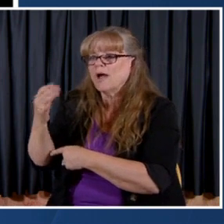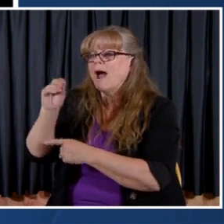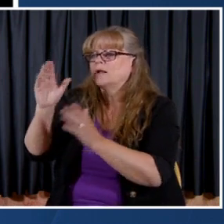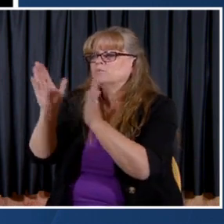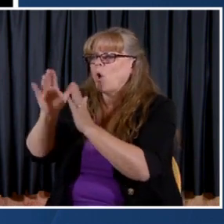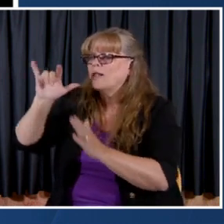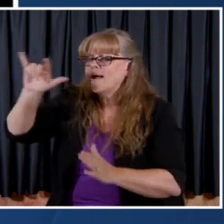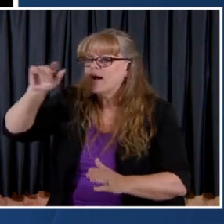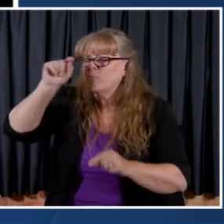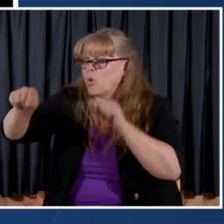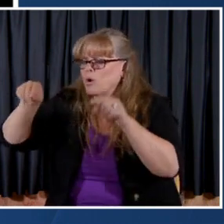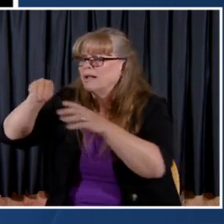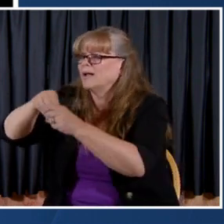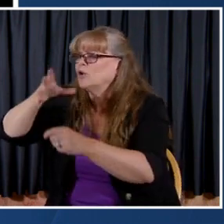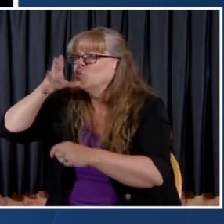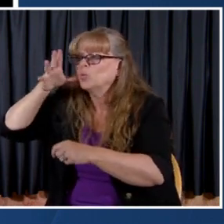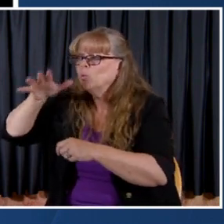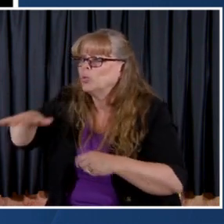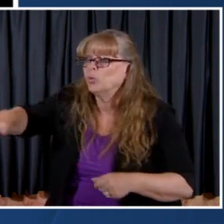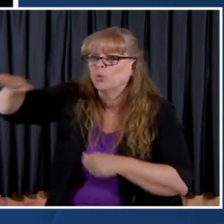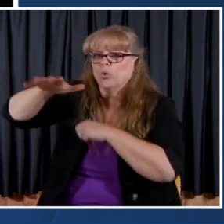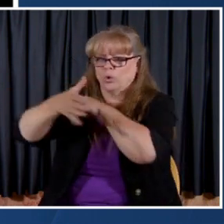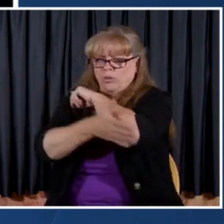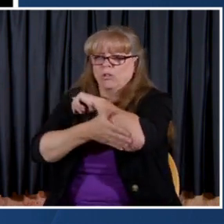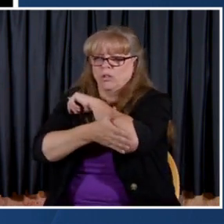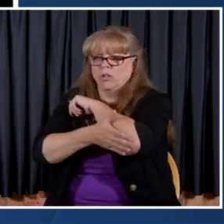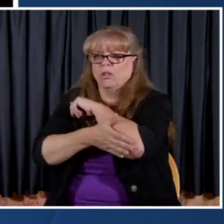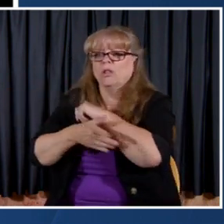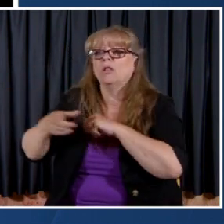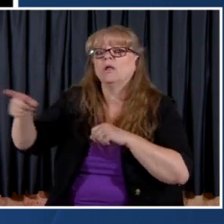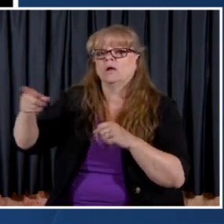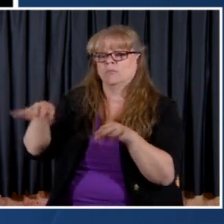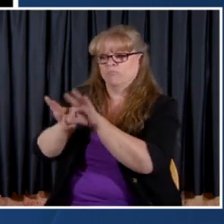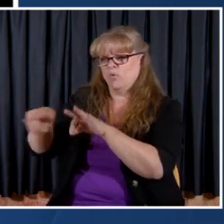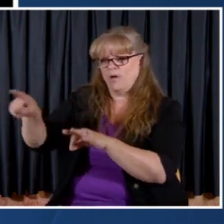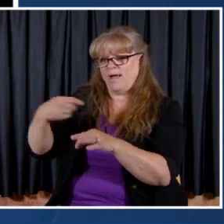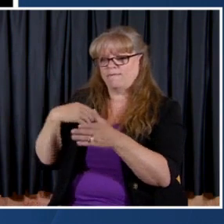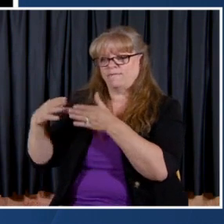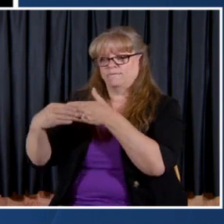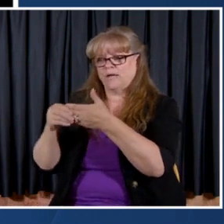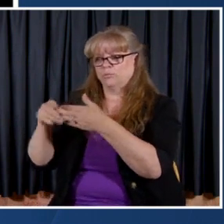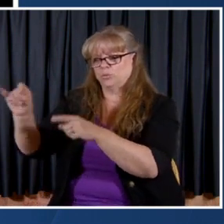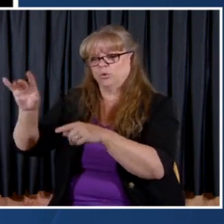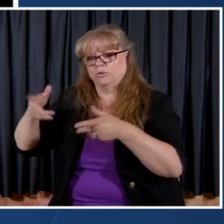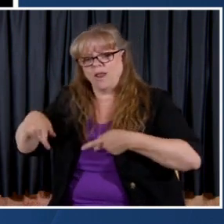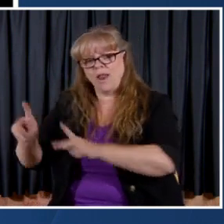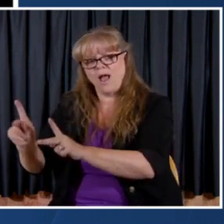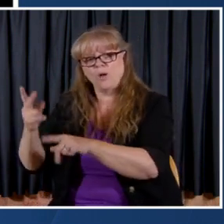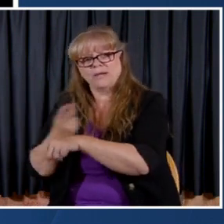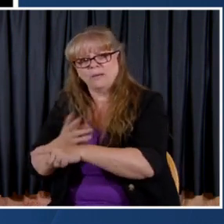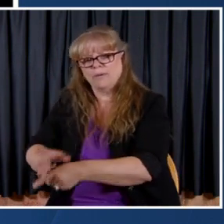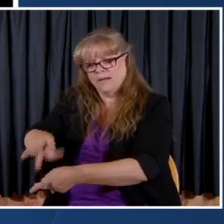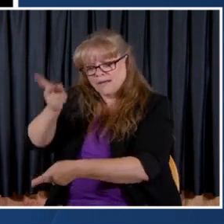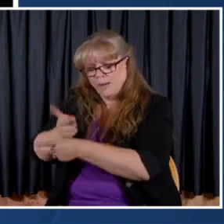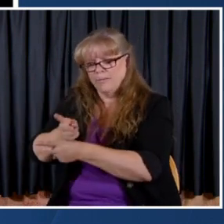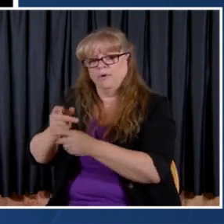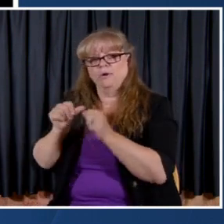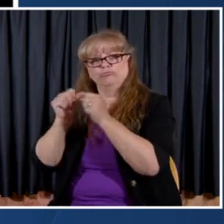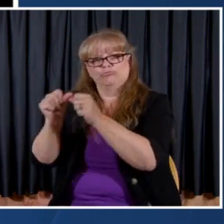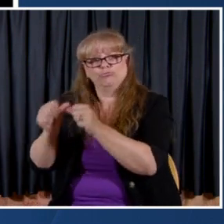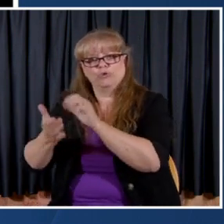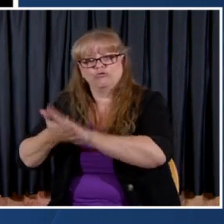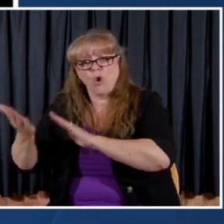to be able to use that money to be able to retain the basic operations, which are so important for our economy and our way of life.